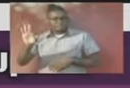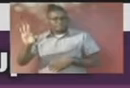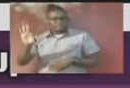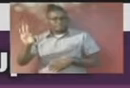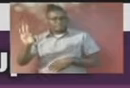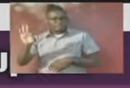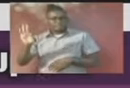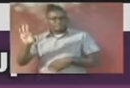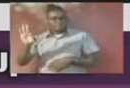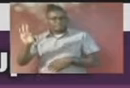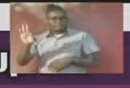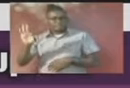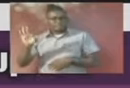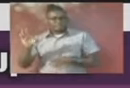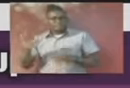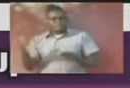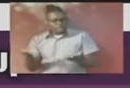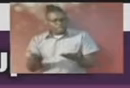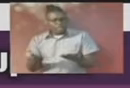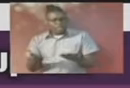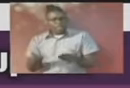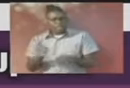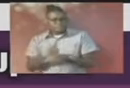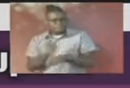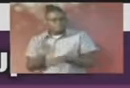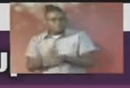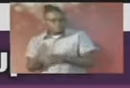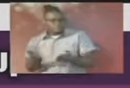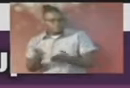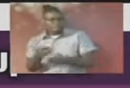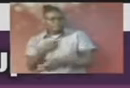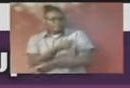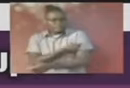of a medical facility. Could you tell us anything about that?